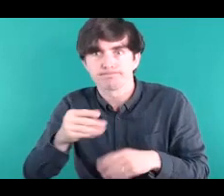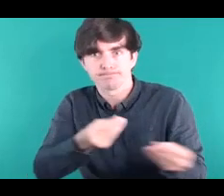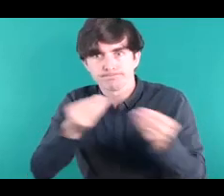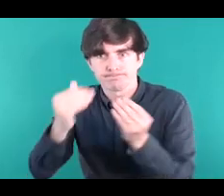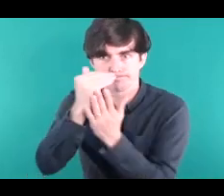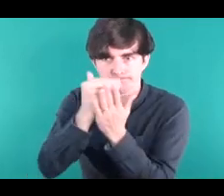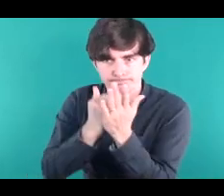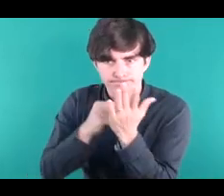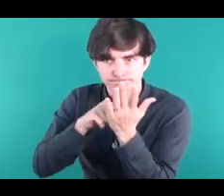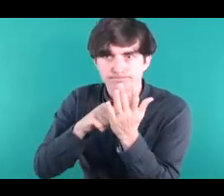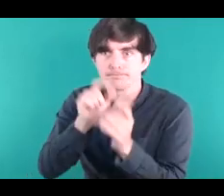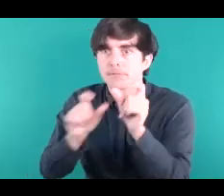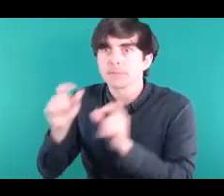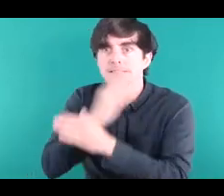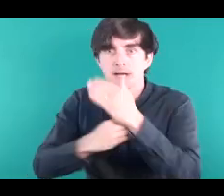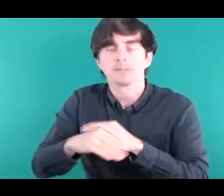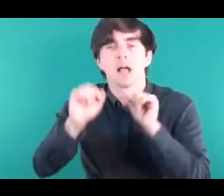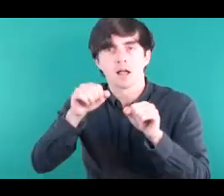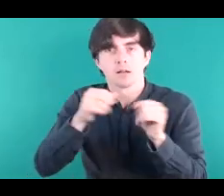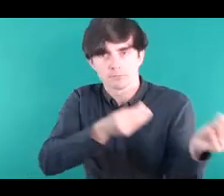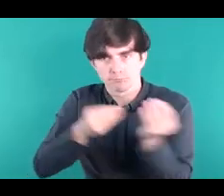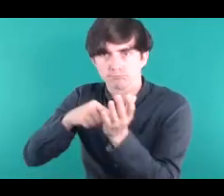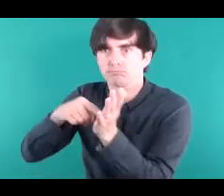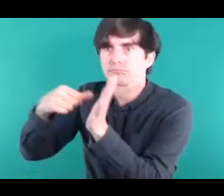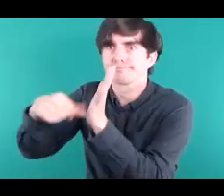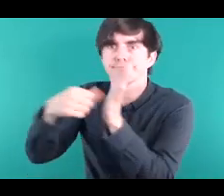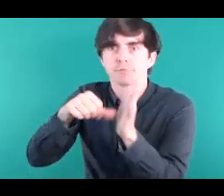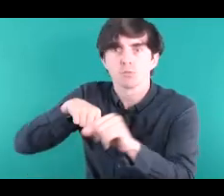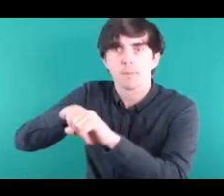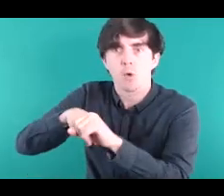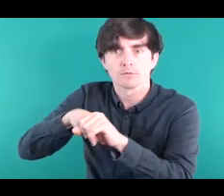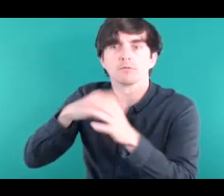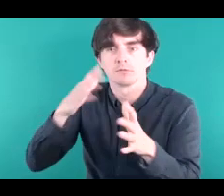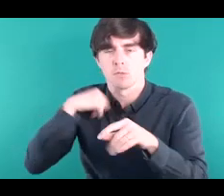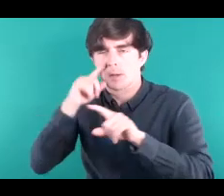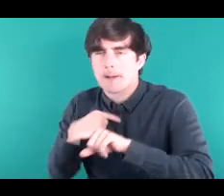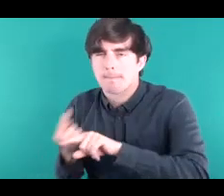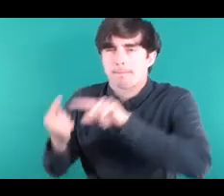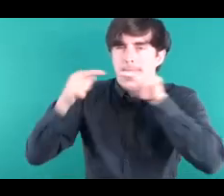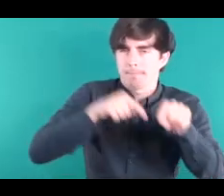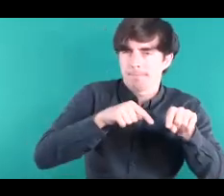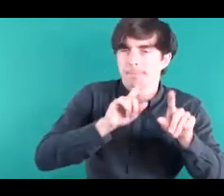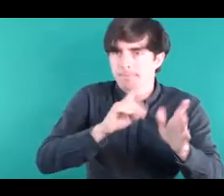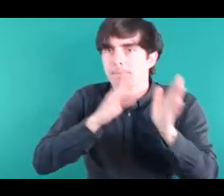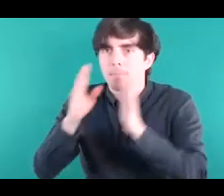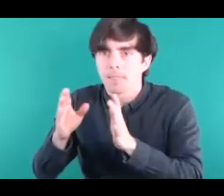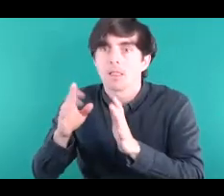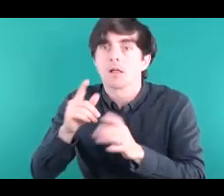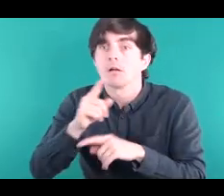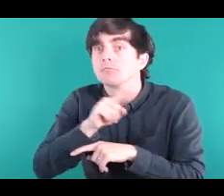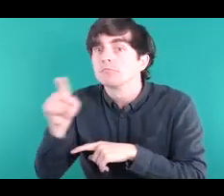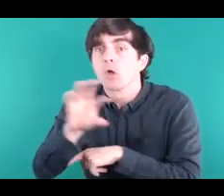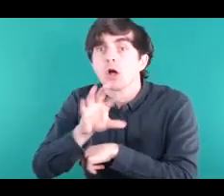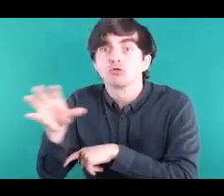on the upfront may seem like a good idea immediately, but then there are questions now is what happened when the